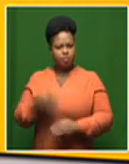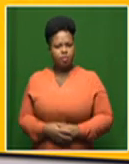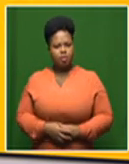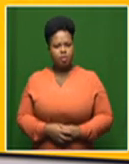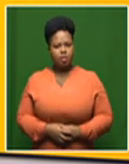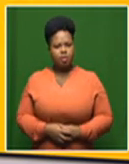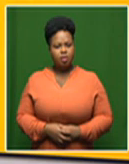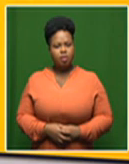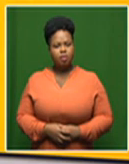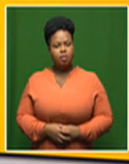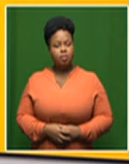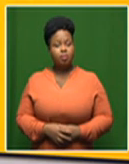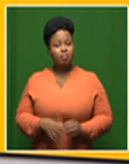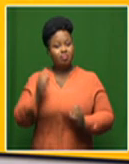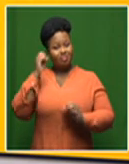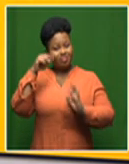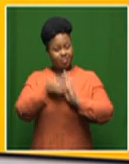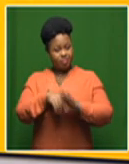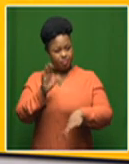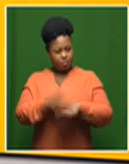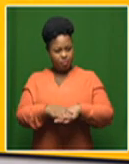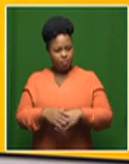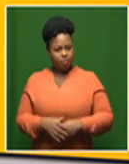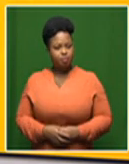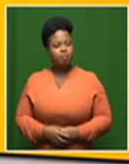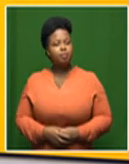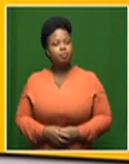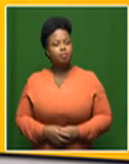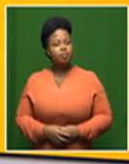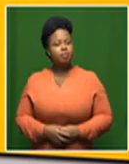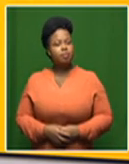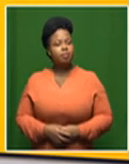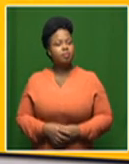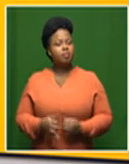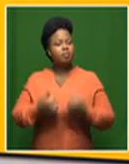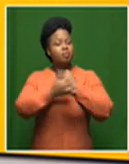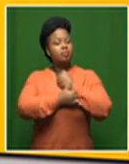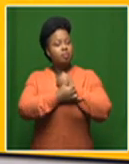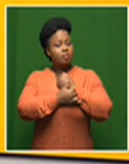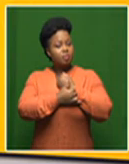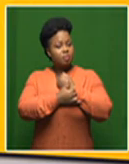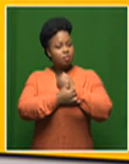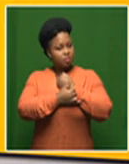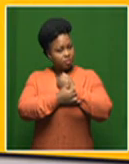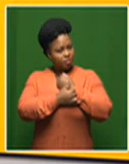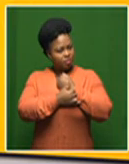we'll keep you updated with all of the vaccination rollouts around the country with the medical frontline workers and all